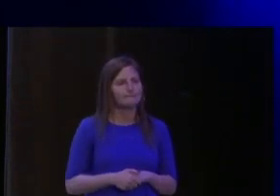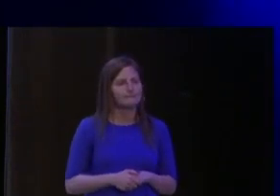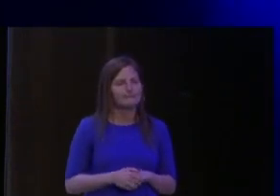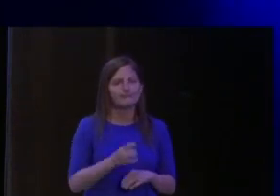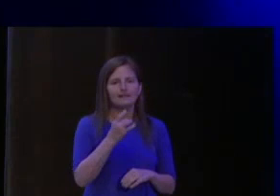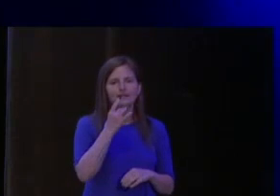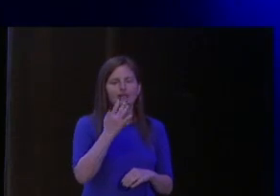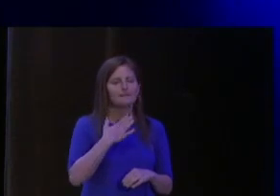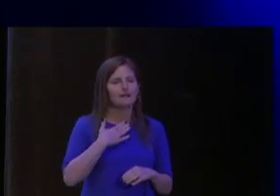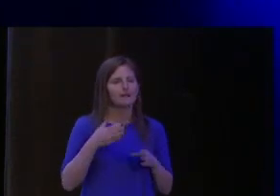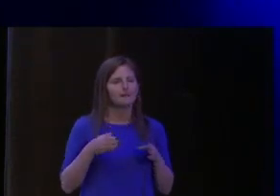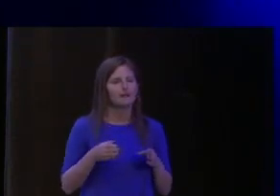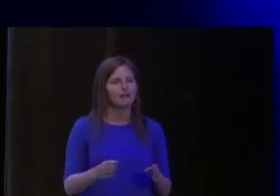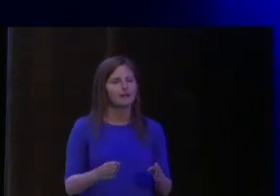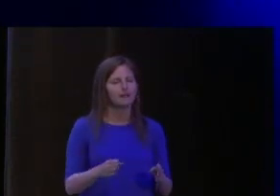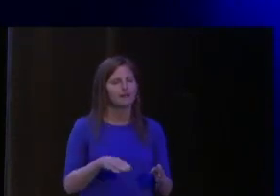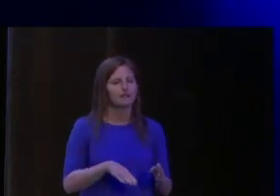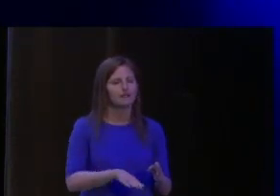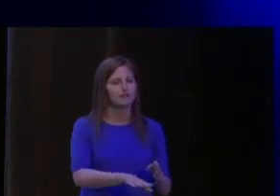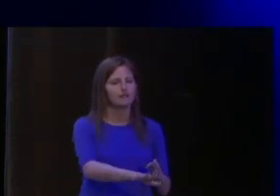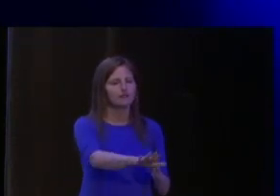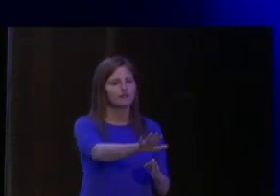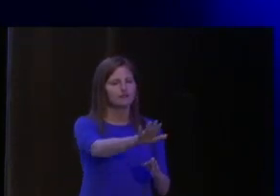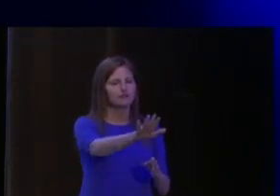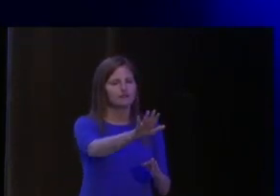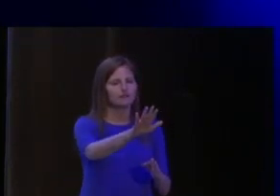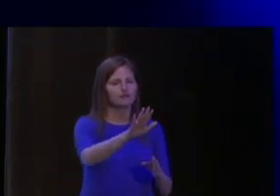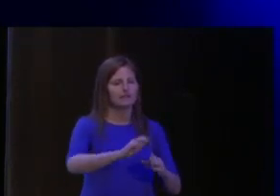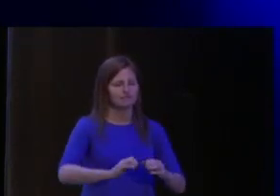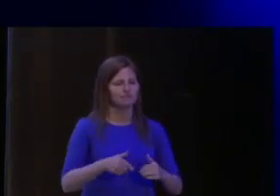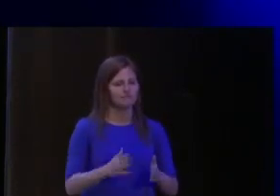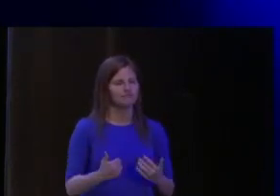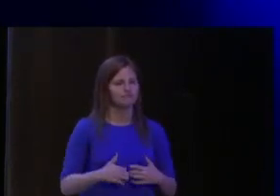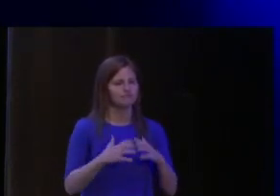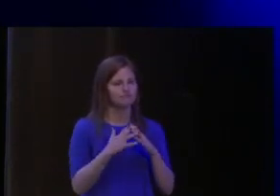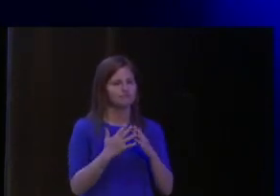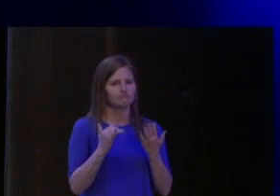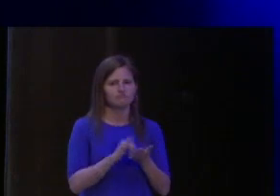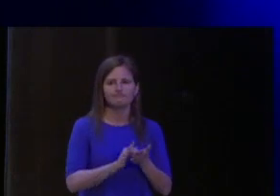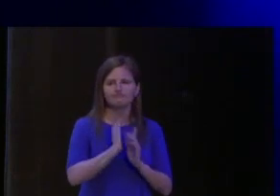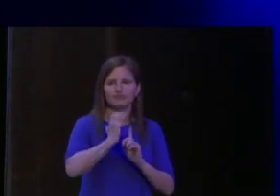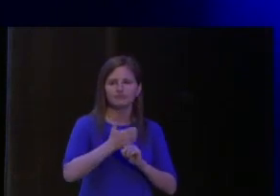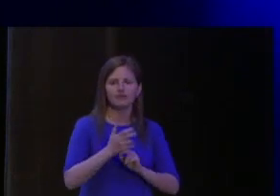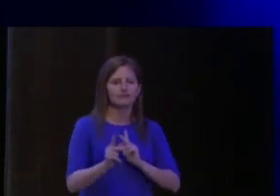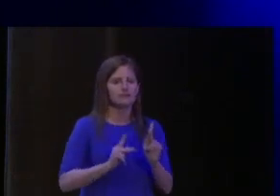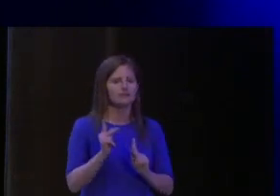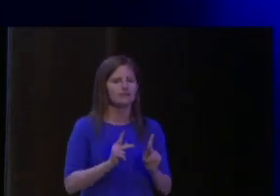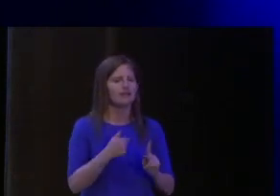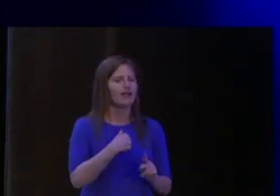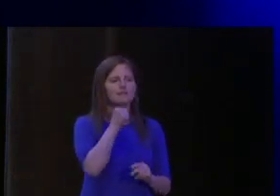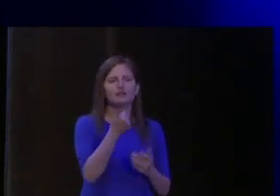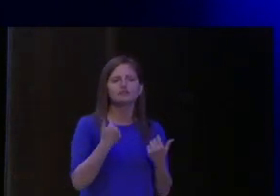Light my path that I may manifest this as an embodied being. I'm